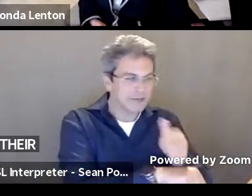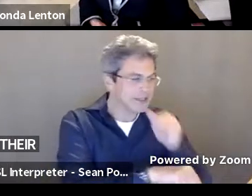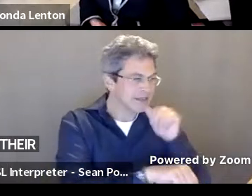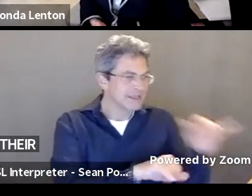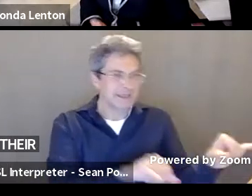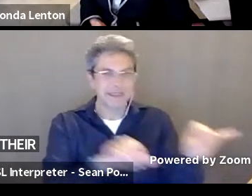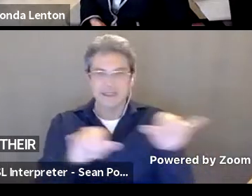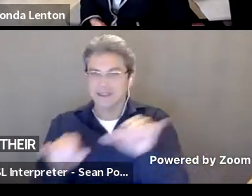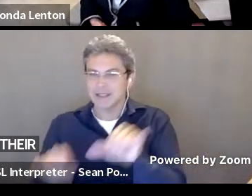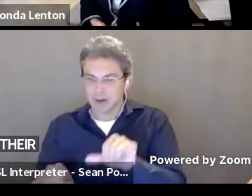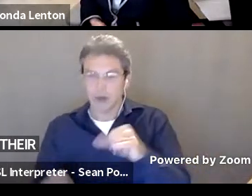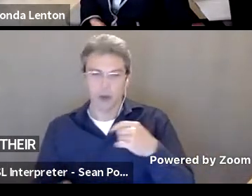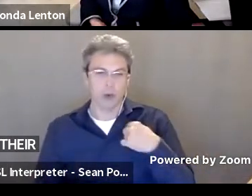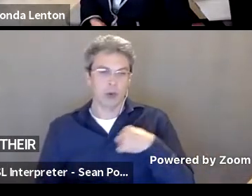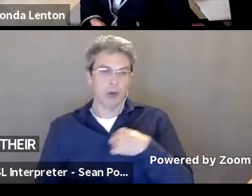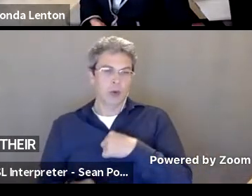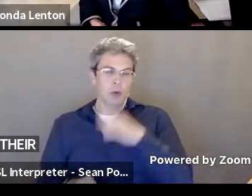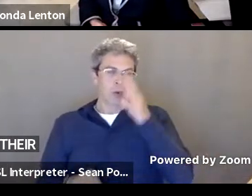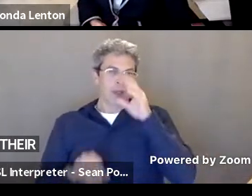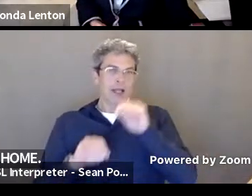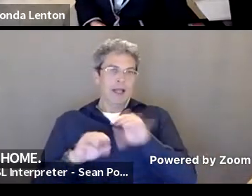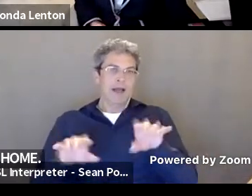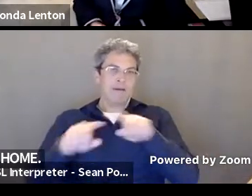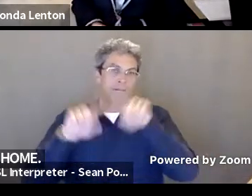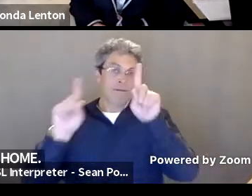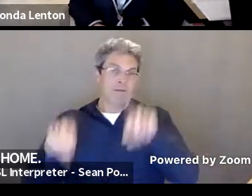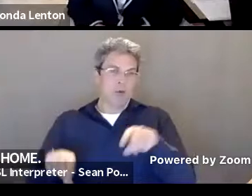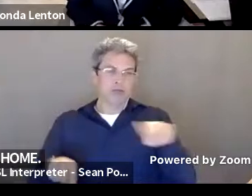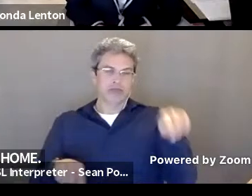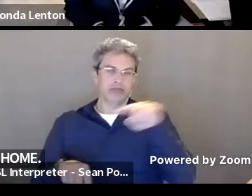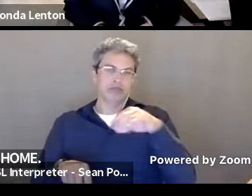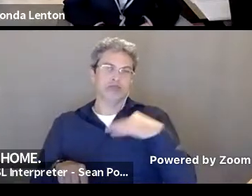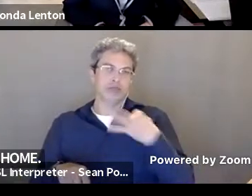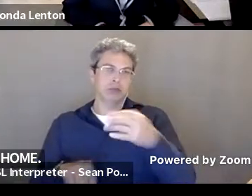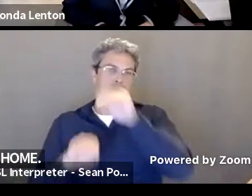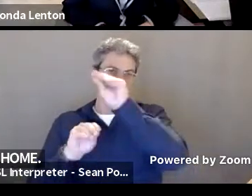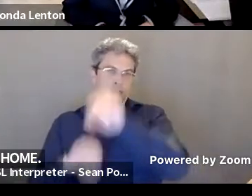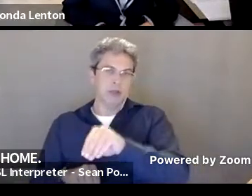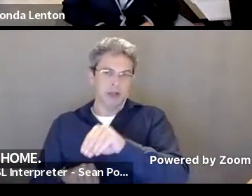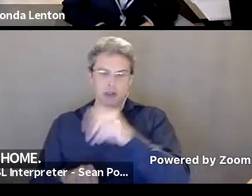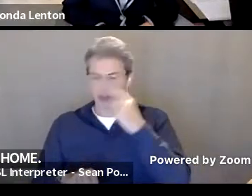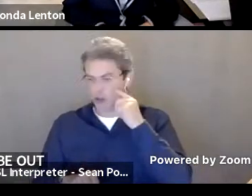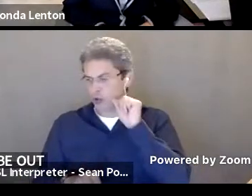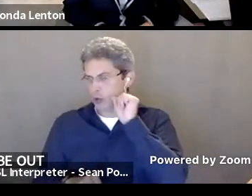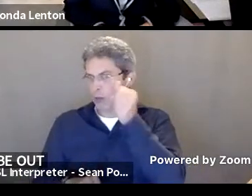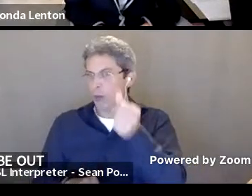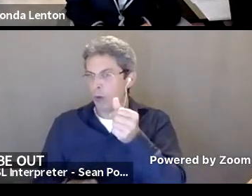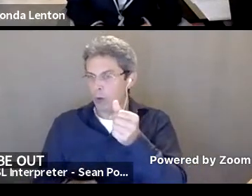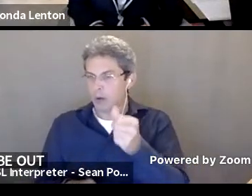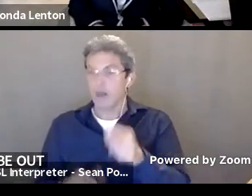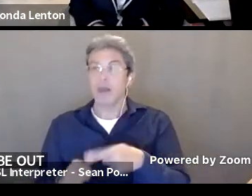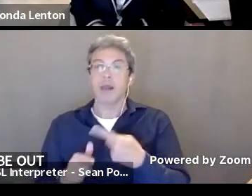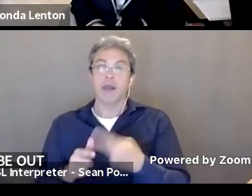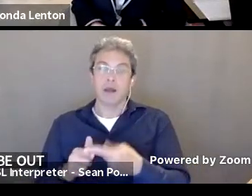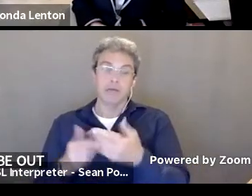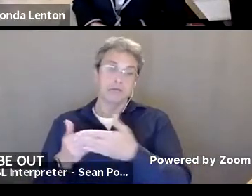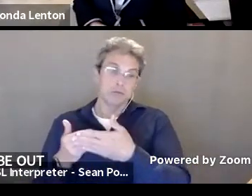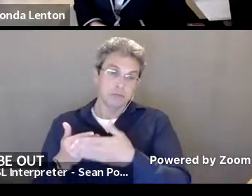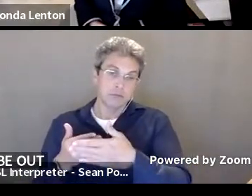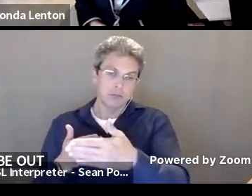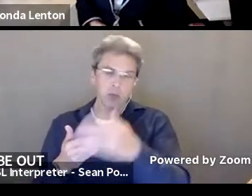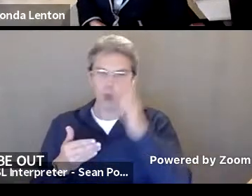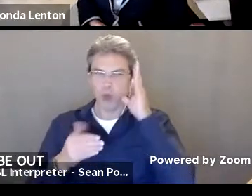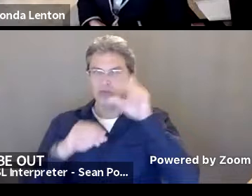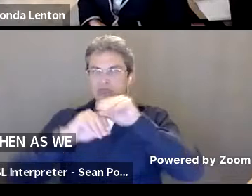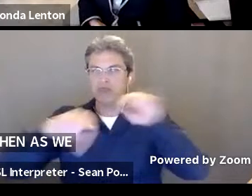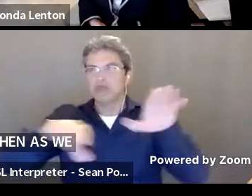are about to release that form. It should be out tomorrow, I understand, with a communication. And then as we go forward, we'll look to, what is the